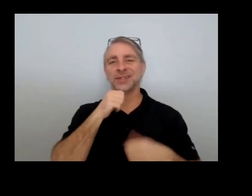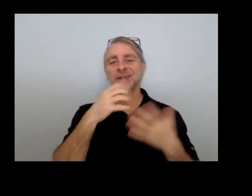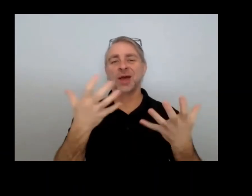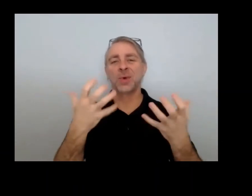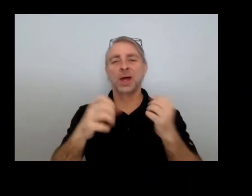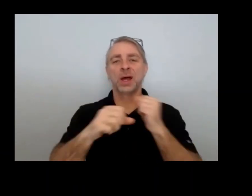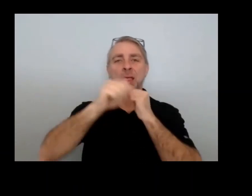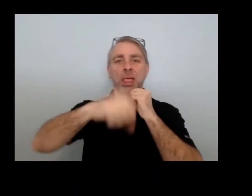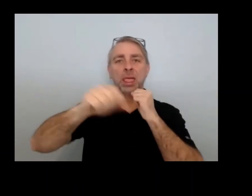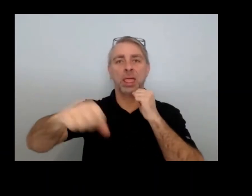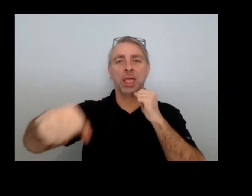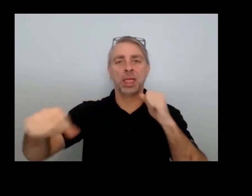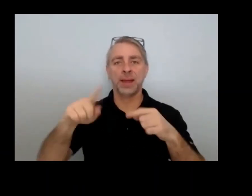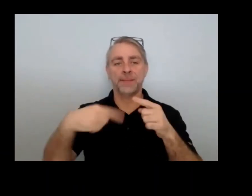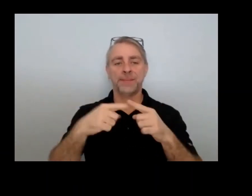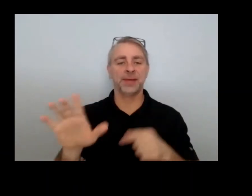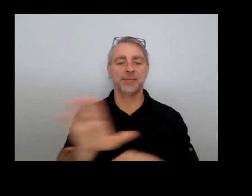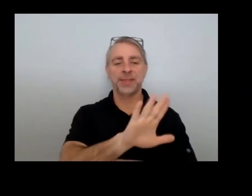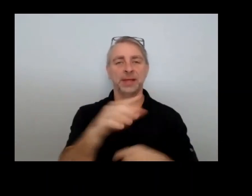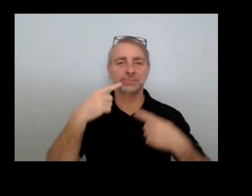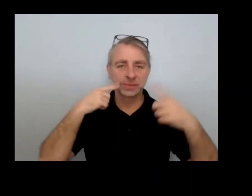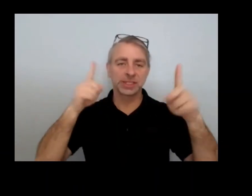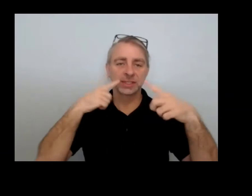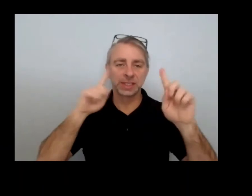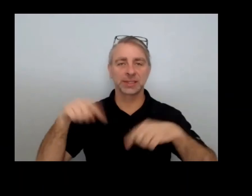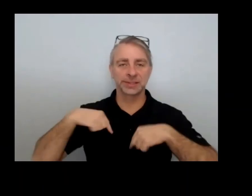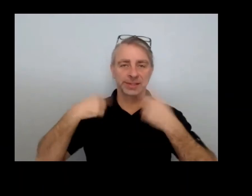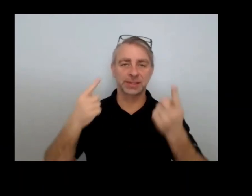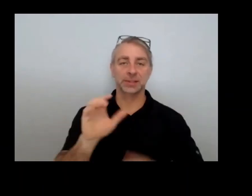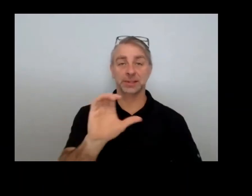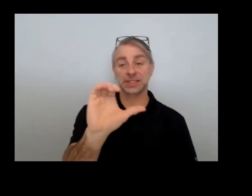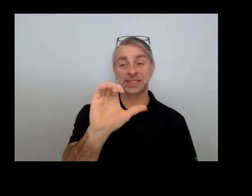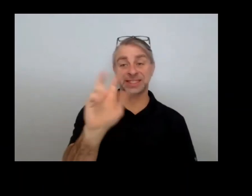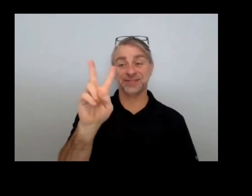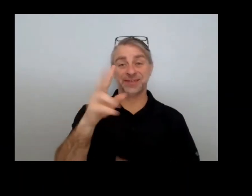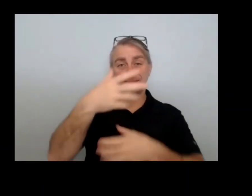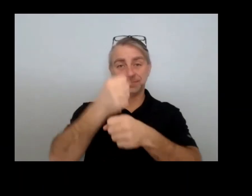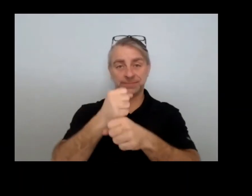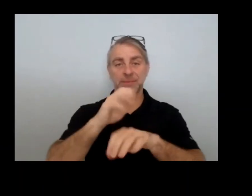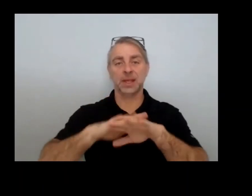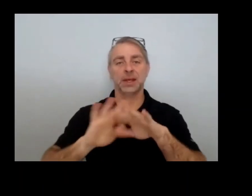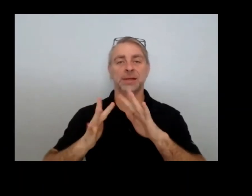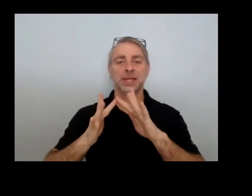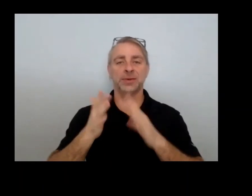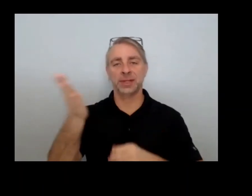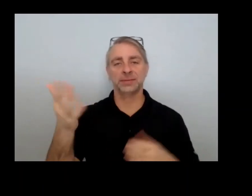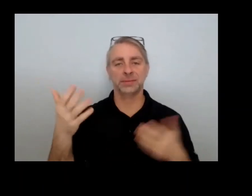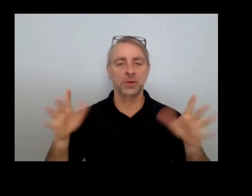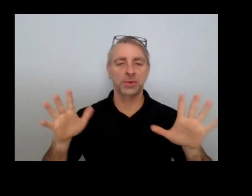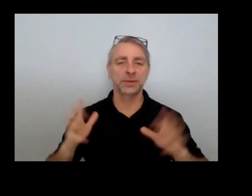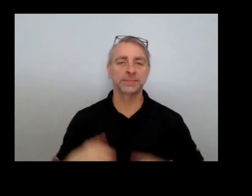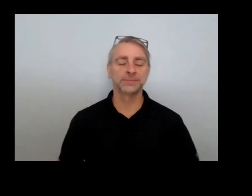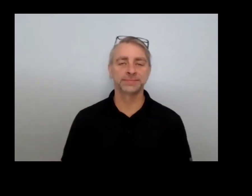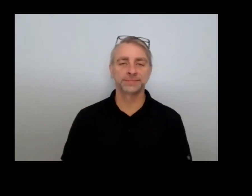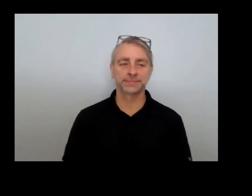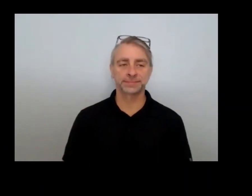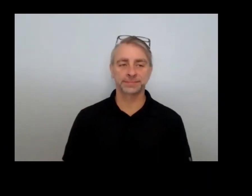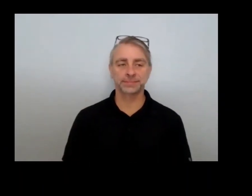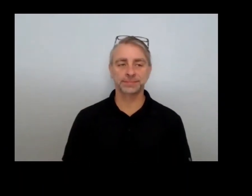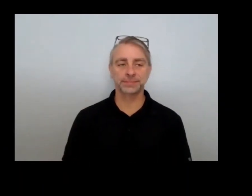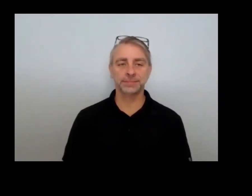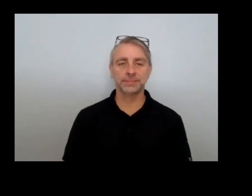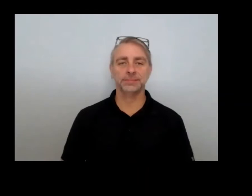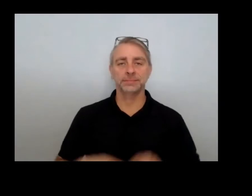achievements, but you can also find their CVs online, and you will see not only their achievements,